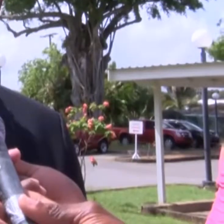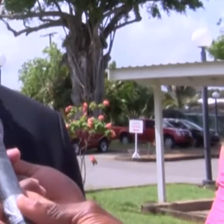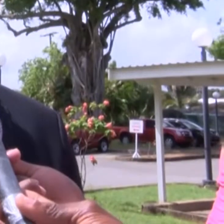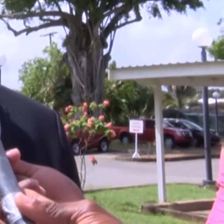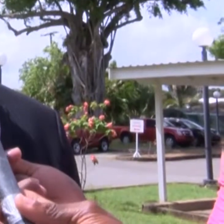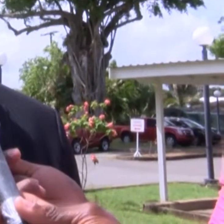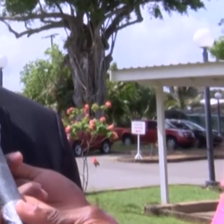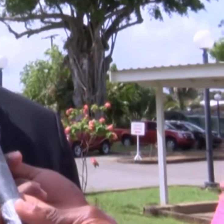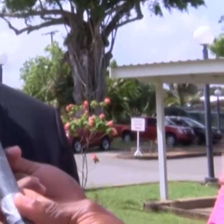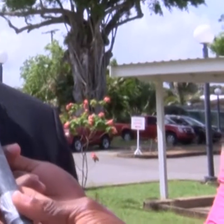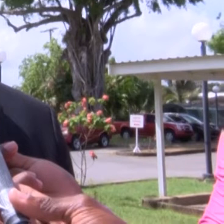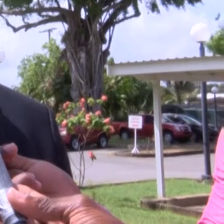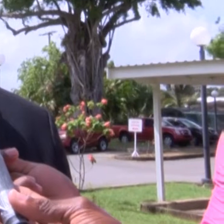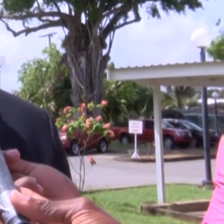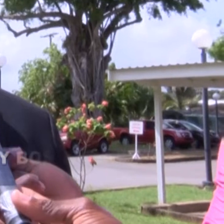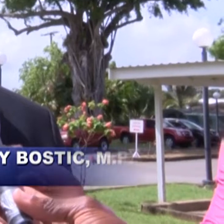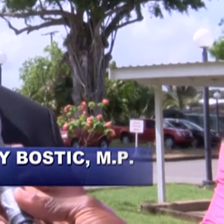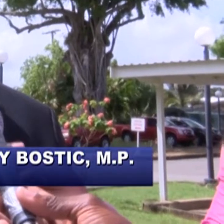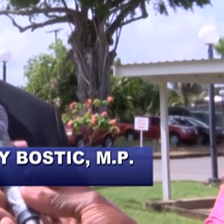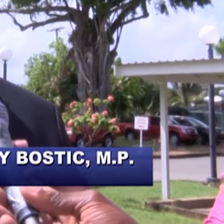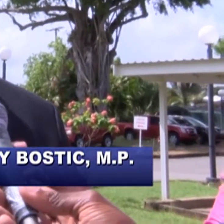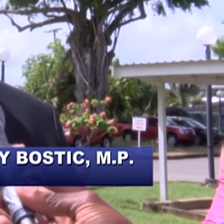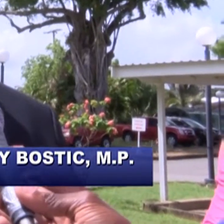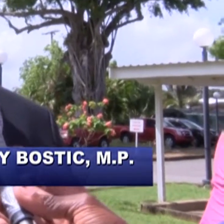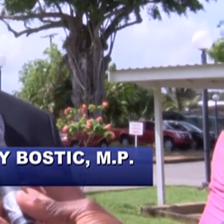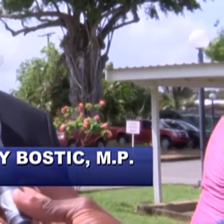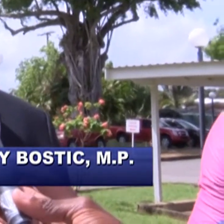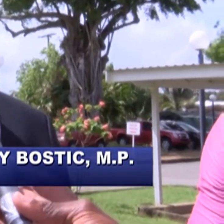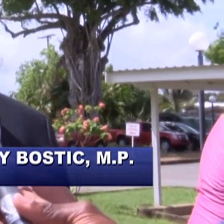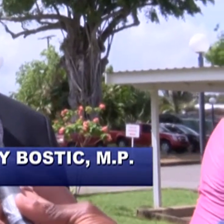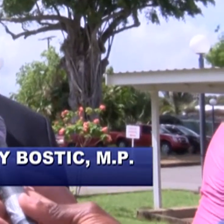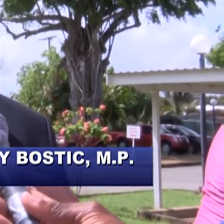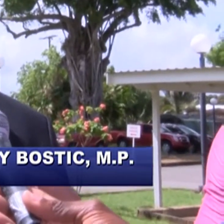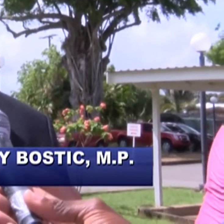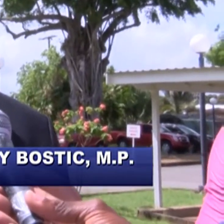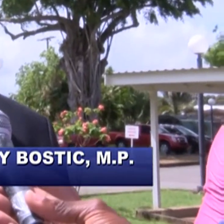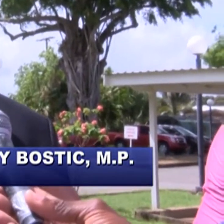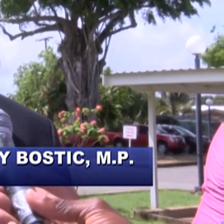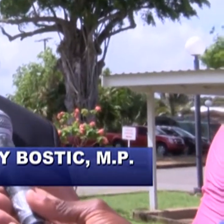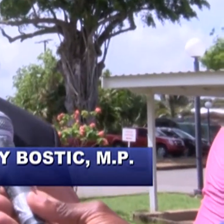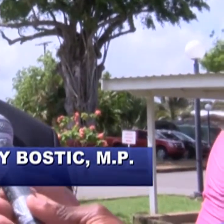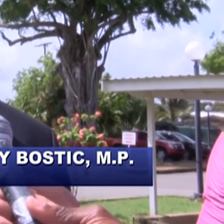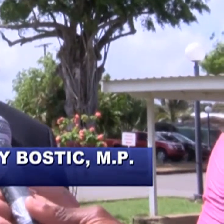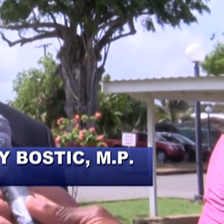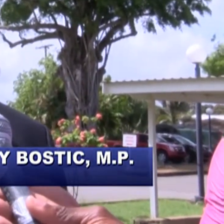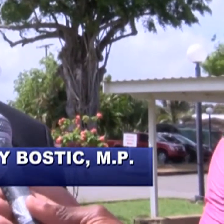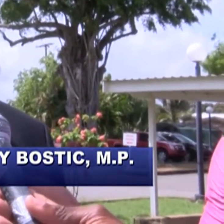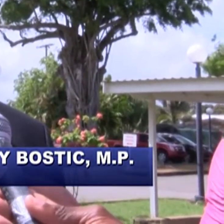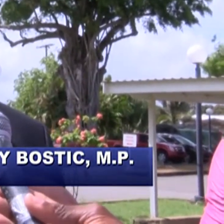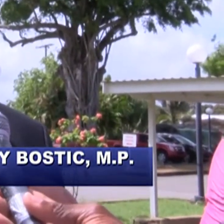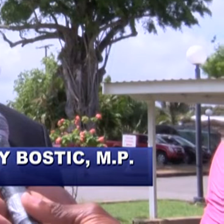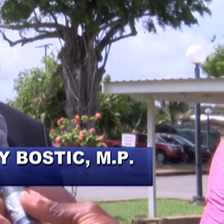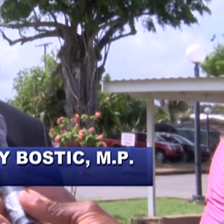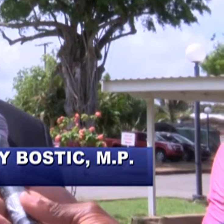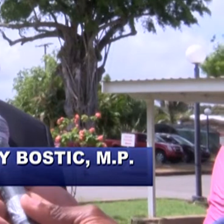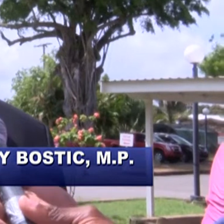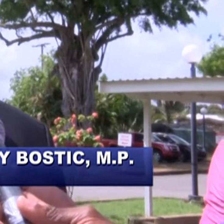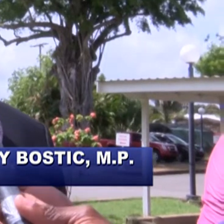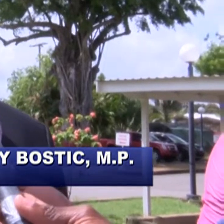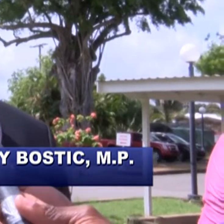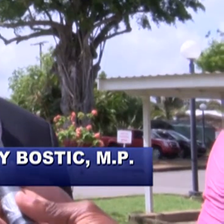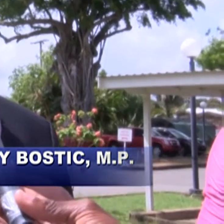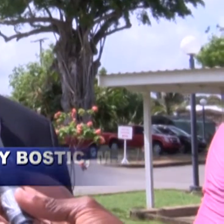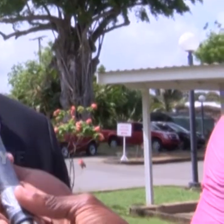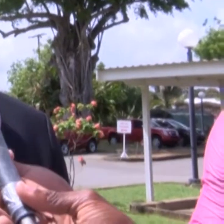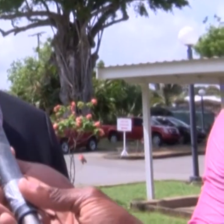the property to see what is going to be the plan going forward for those structures. But until